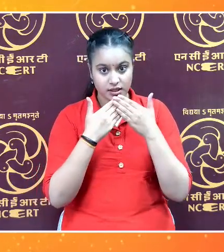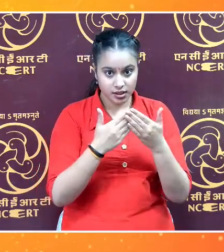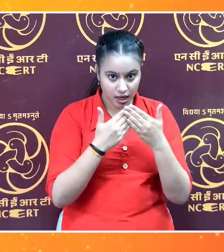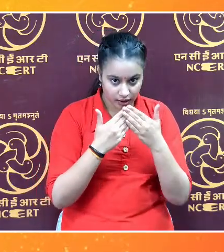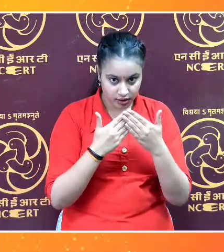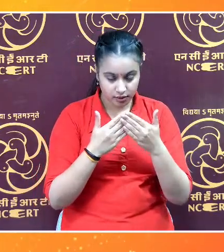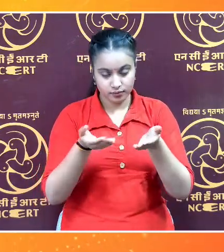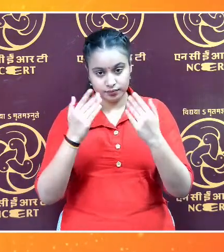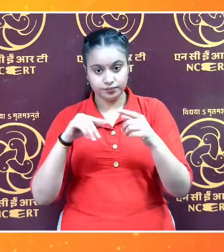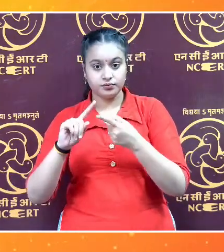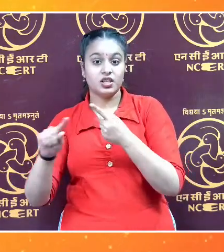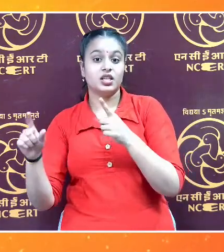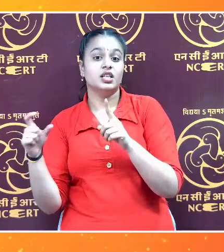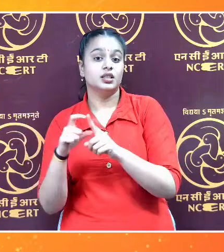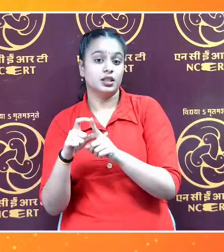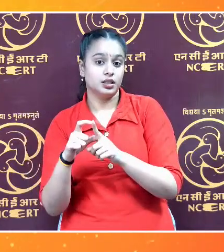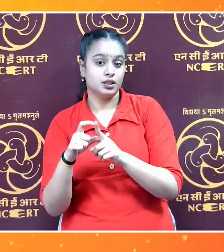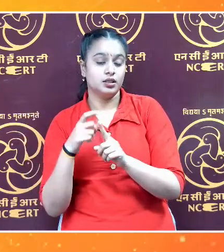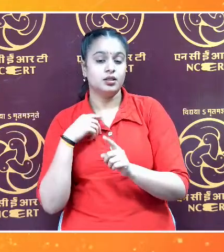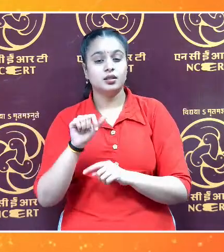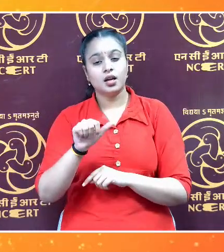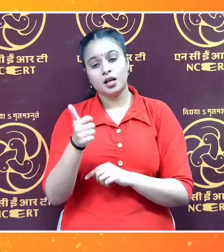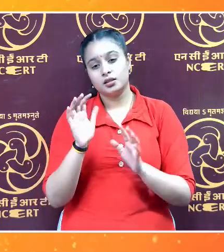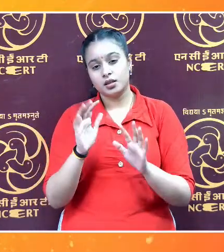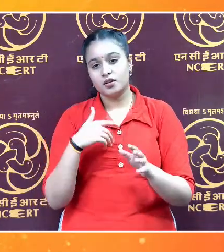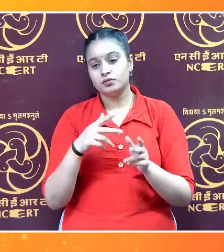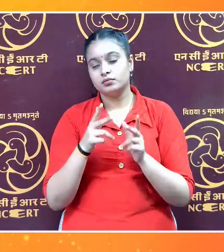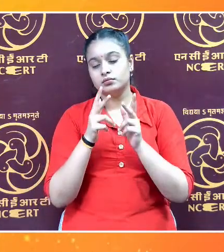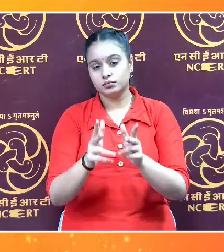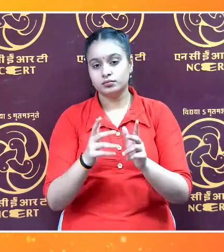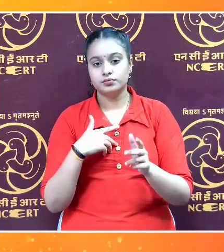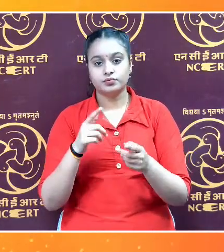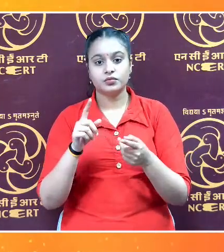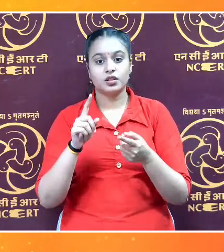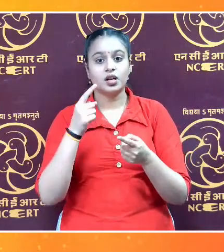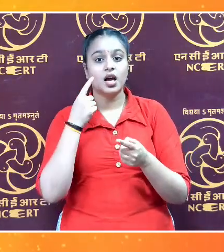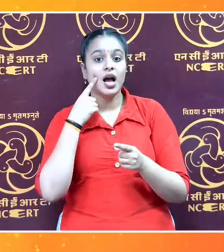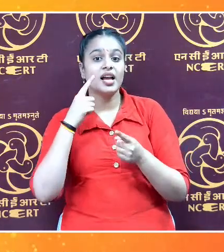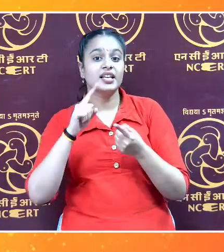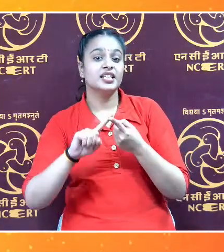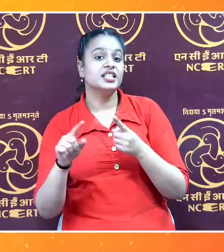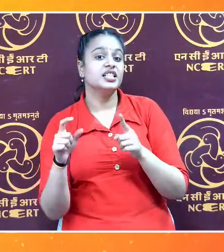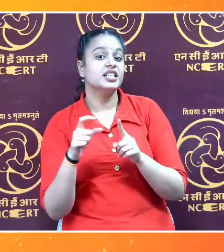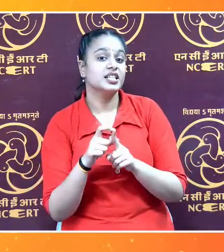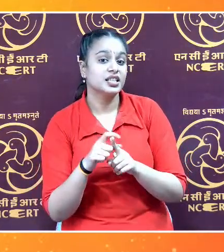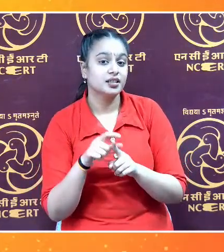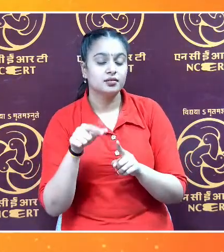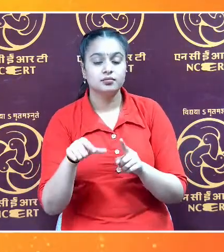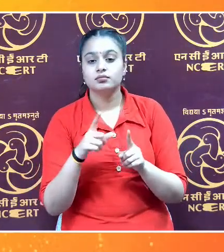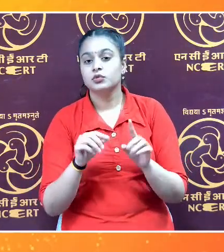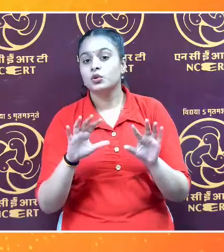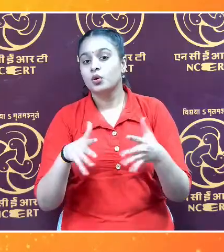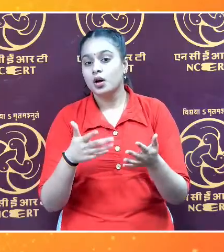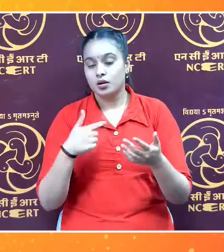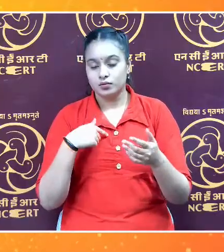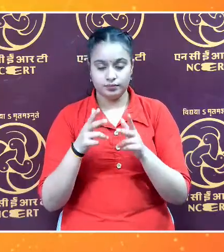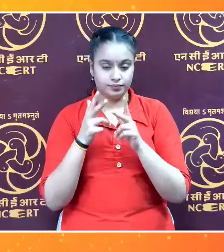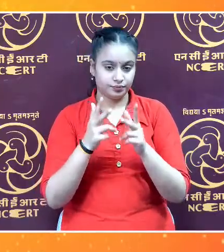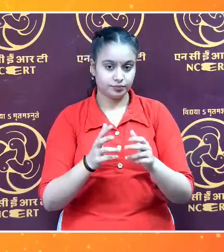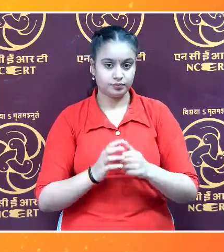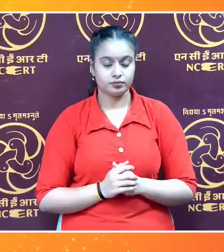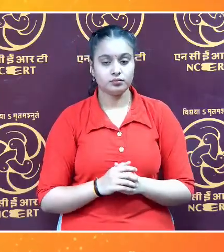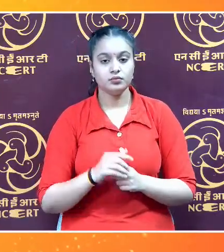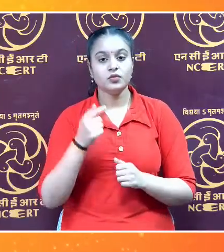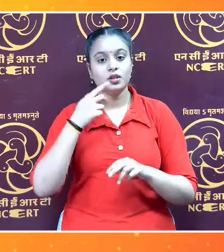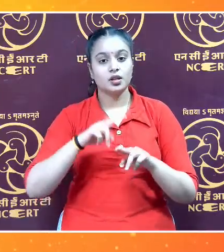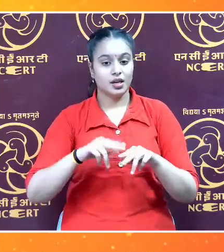Studied. So, but studied has something else that I will tell you, because Okay. it has IED. So, Yes. how you have done that, also I'll tell you. Oh, So, okay. here